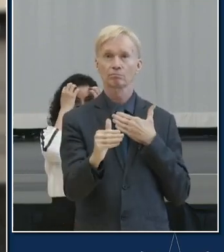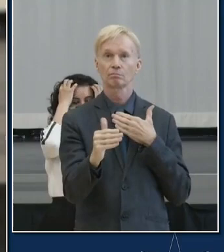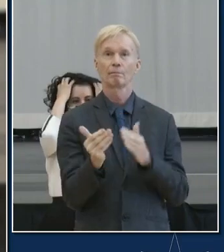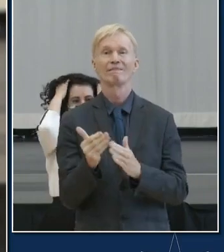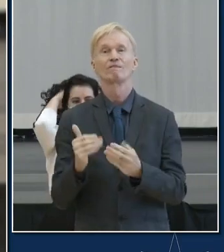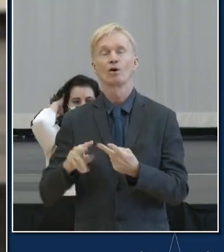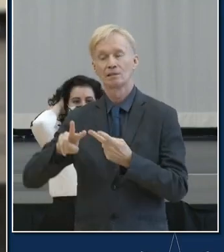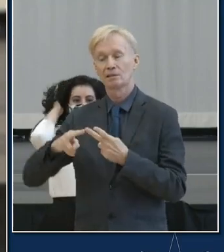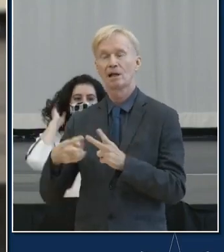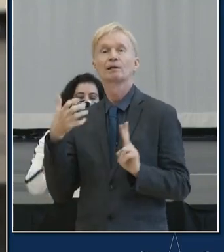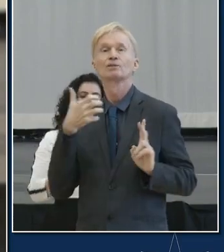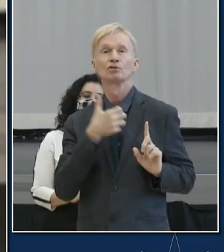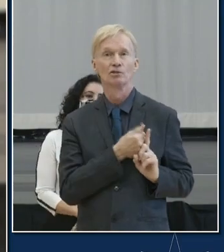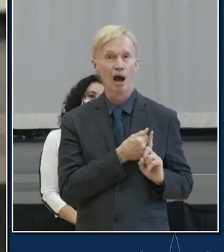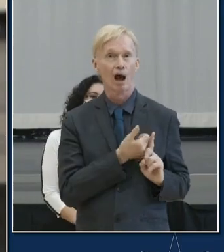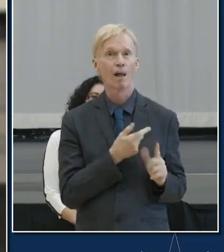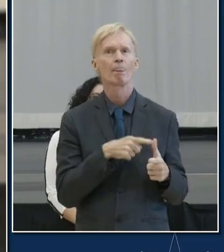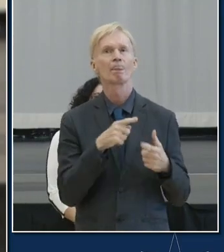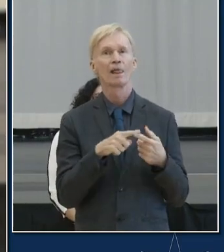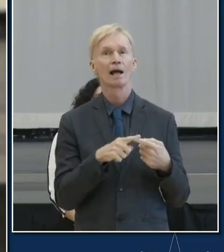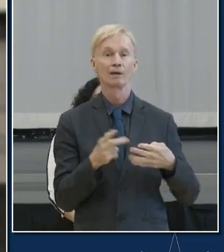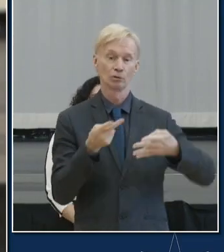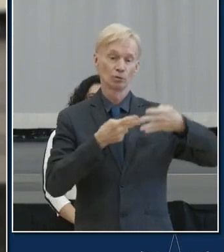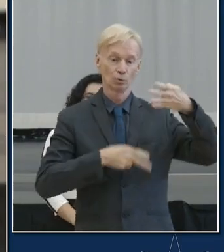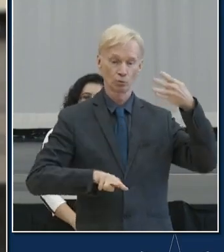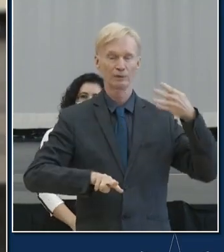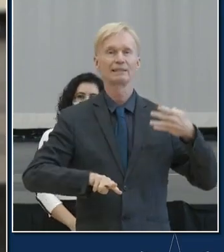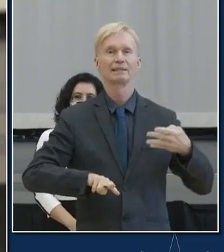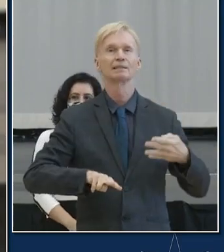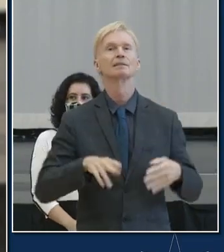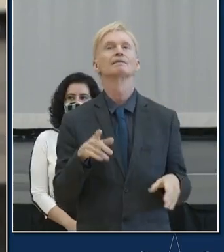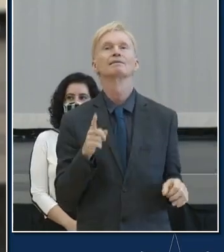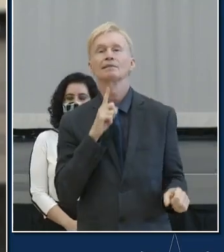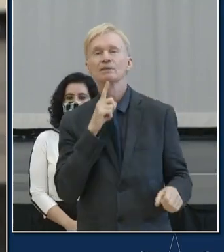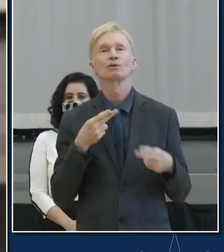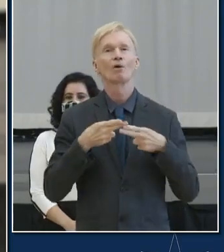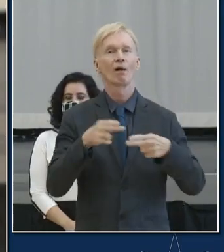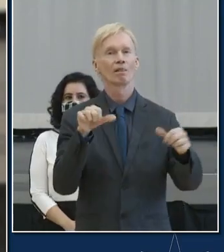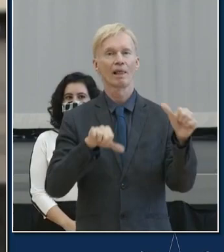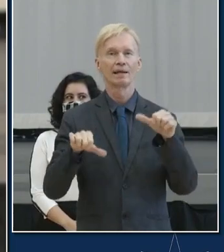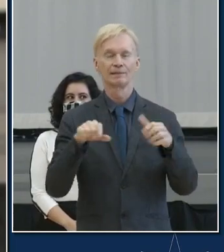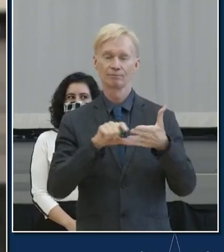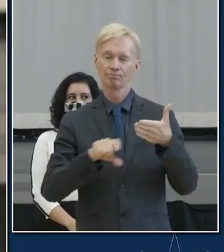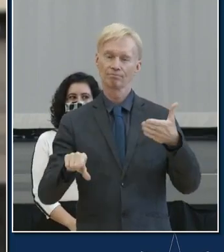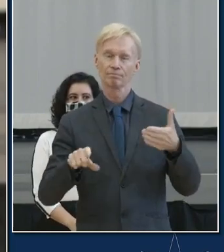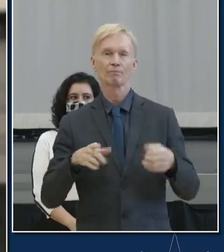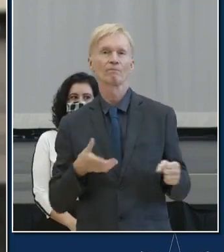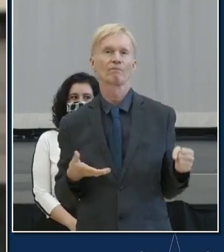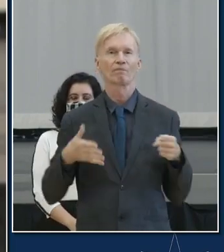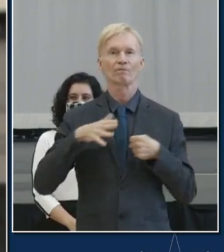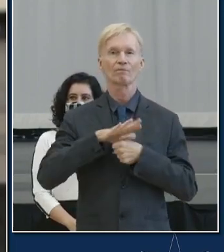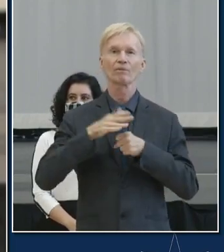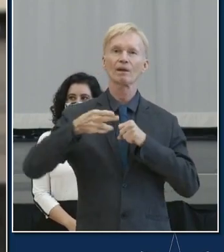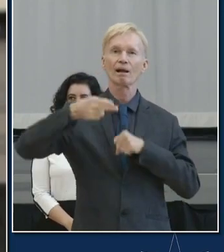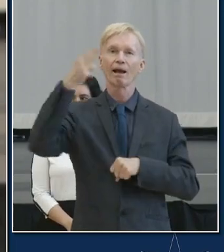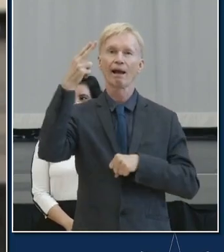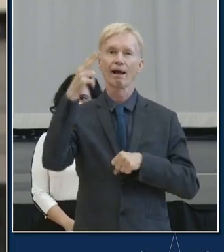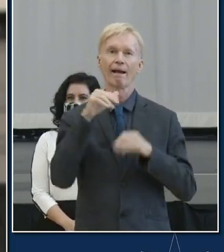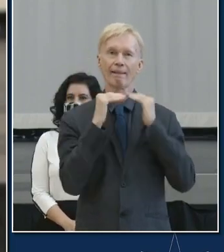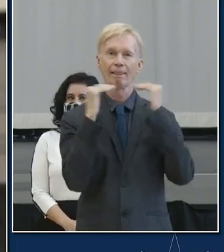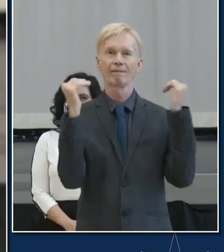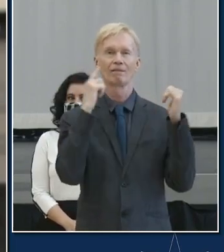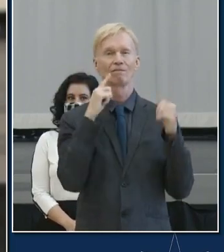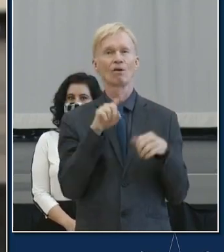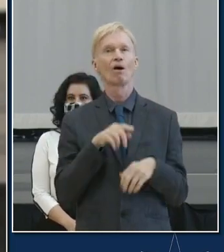Before you can get the second shot, and then 2 weeks after that is when the science tells us that you have the highest level of